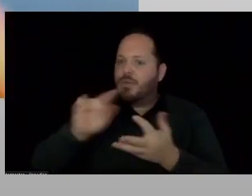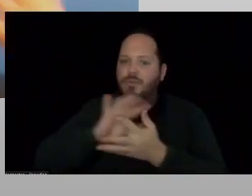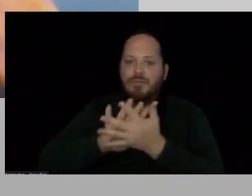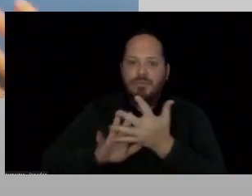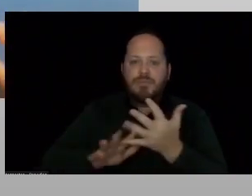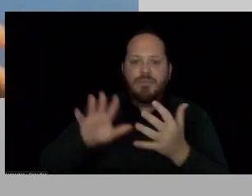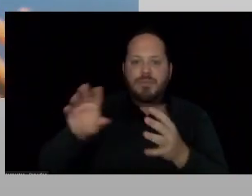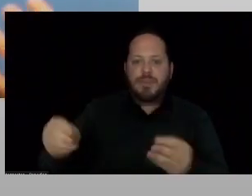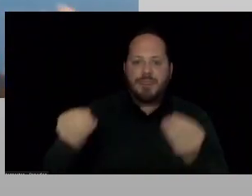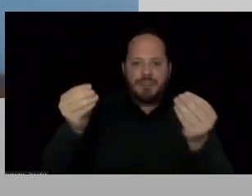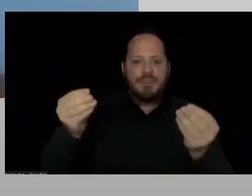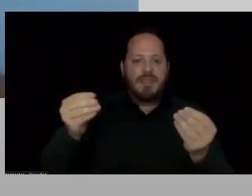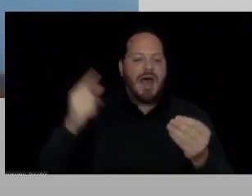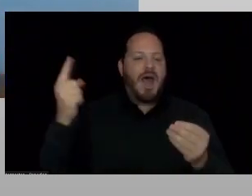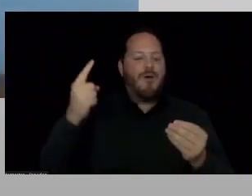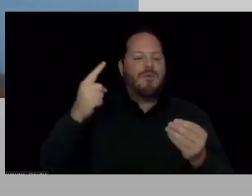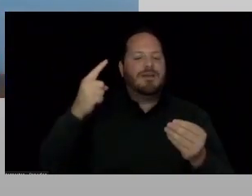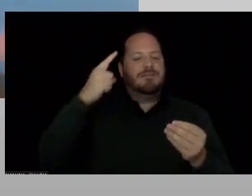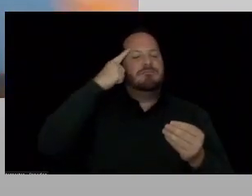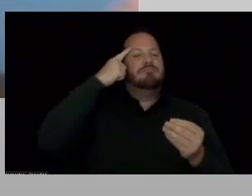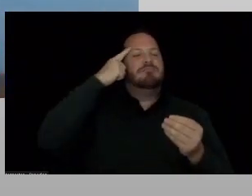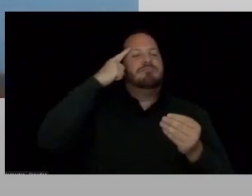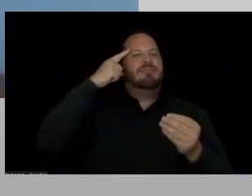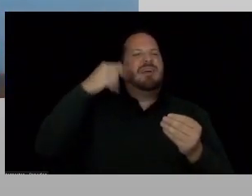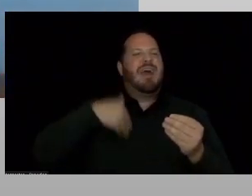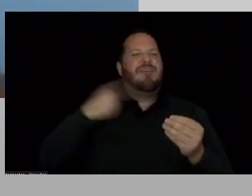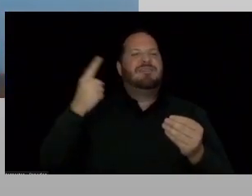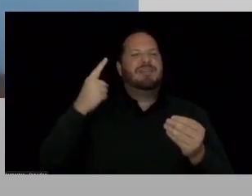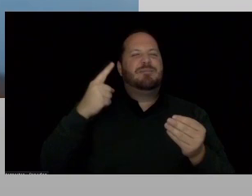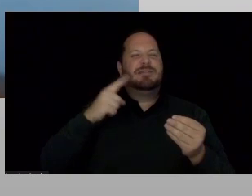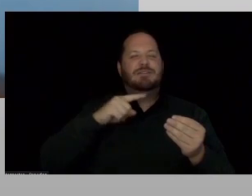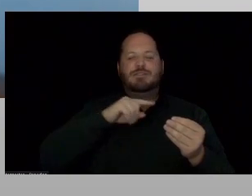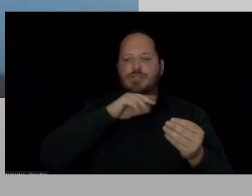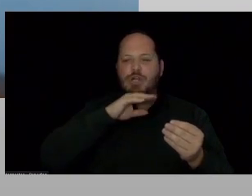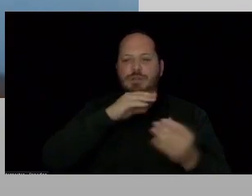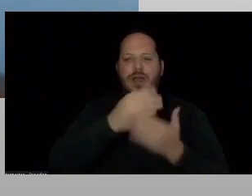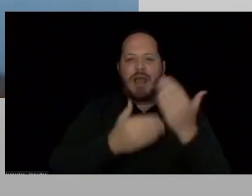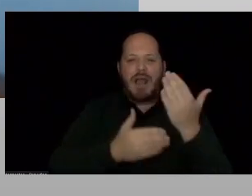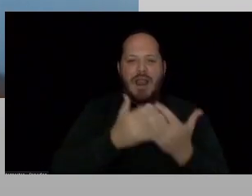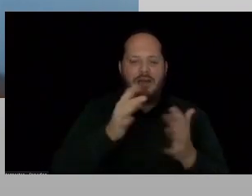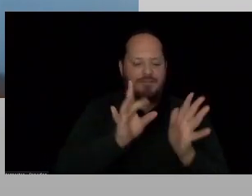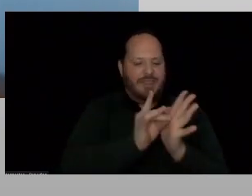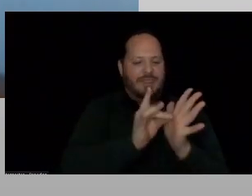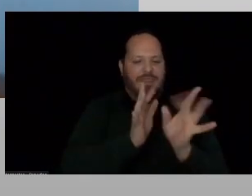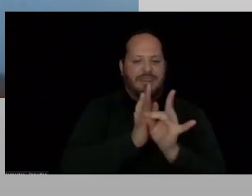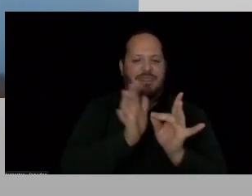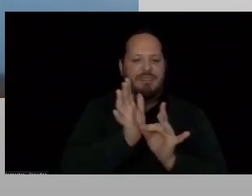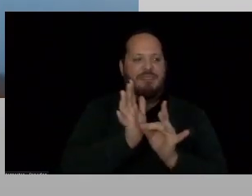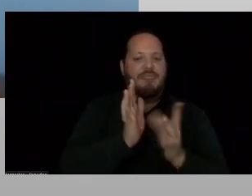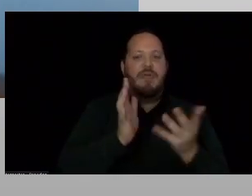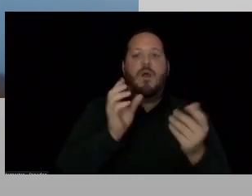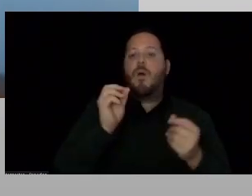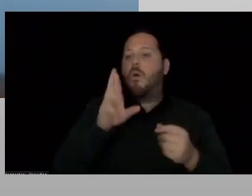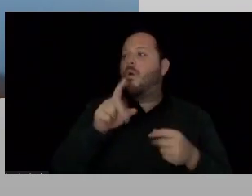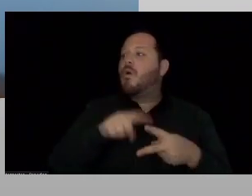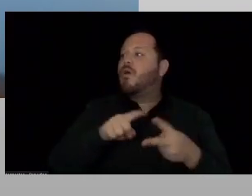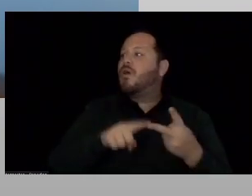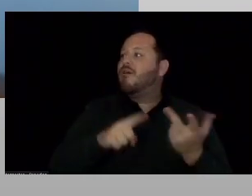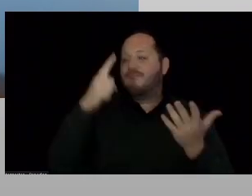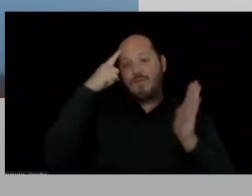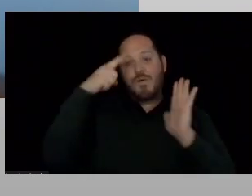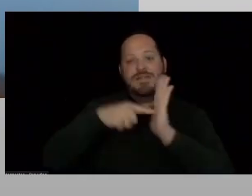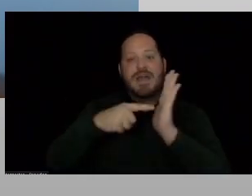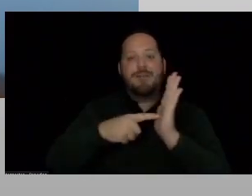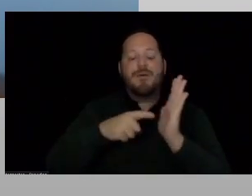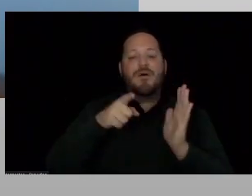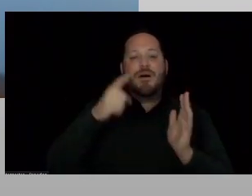could think of something icky like blood, or you could think of something beautiful like glitter, that everything you touch is that glitter. But you should always think